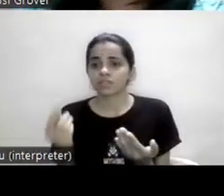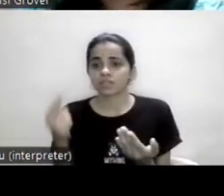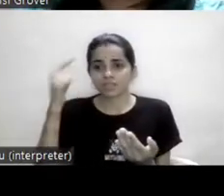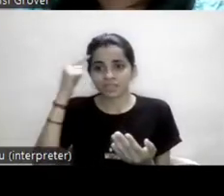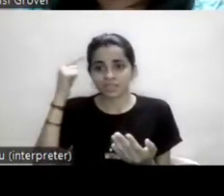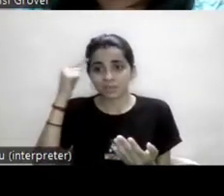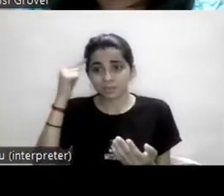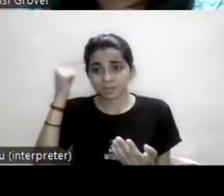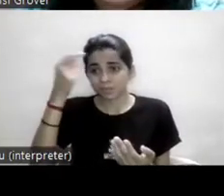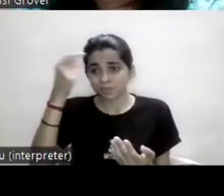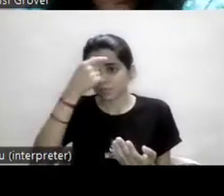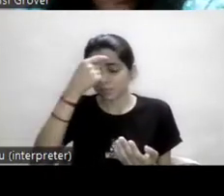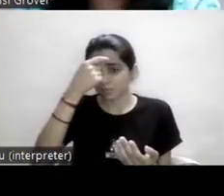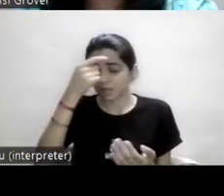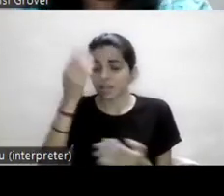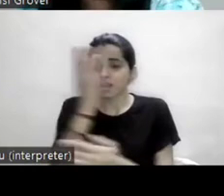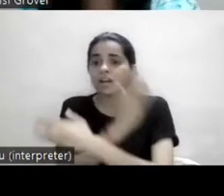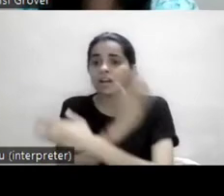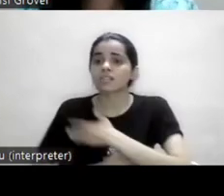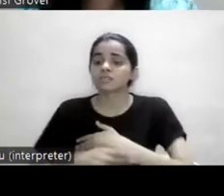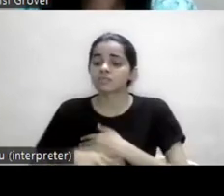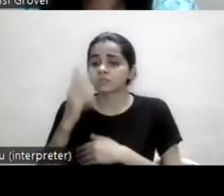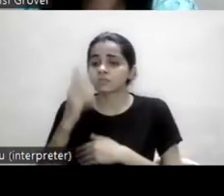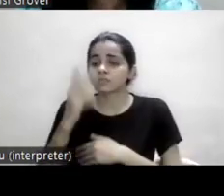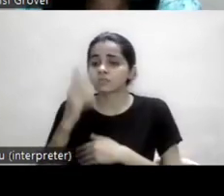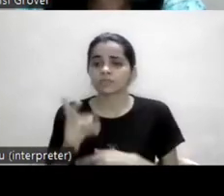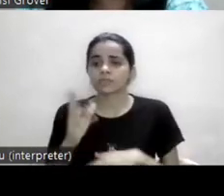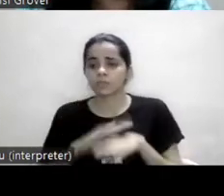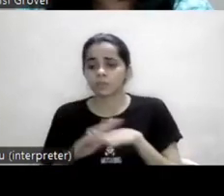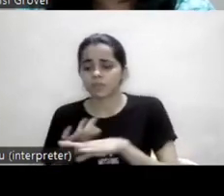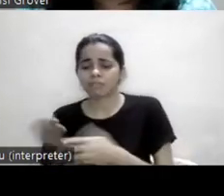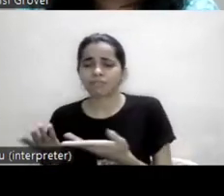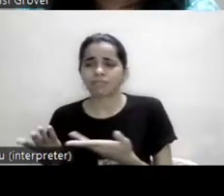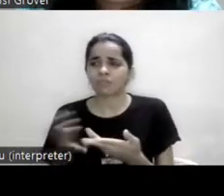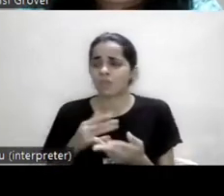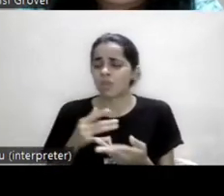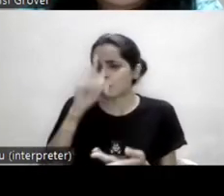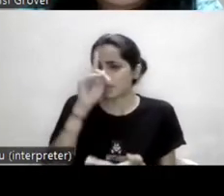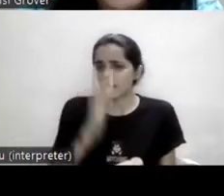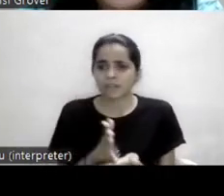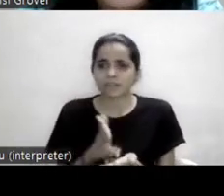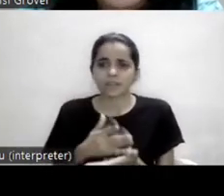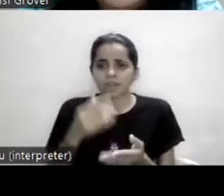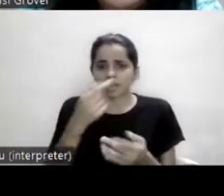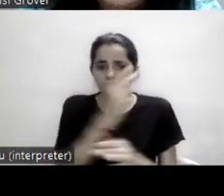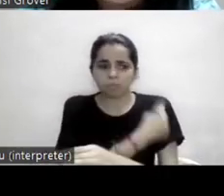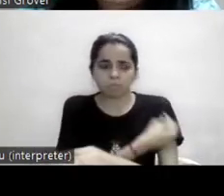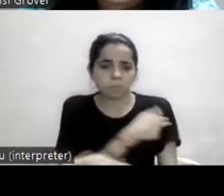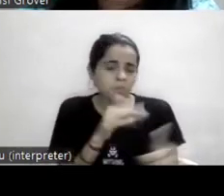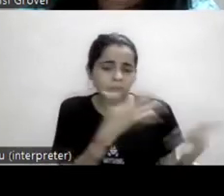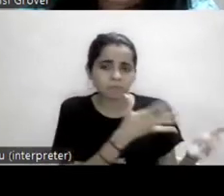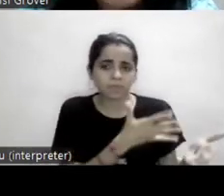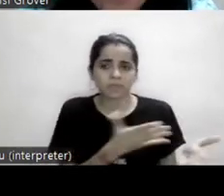disabilities are seen in India as some sort of, you know, there is a sort of